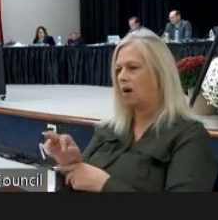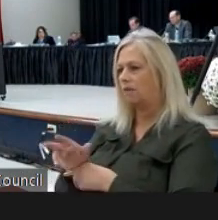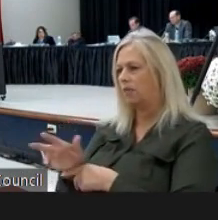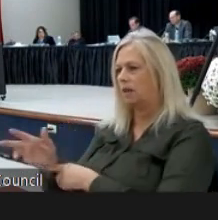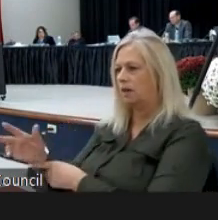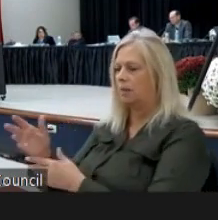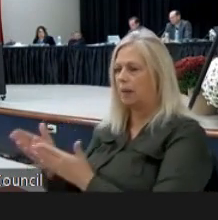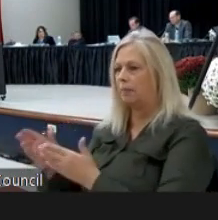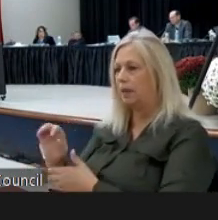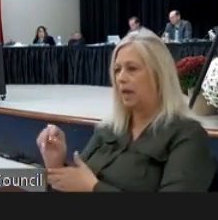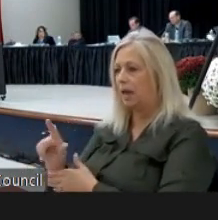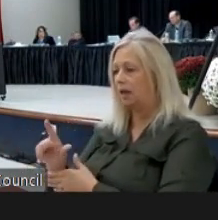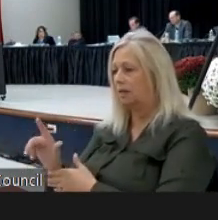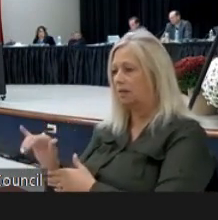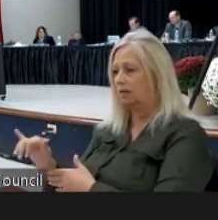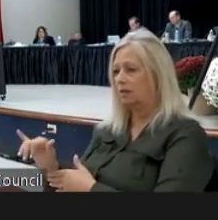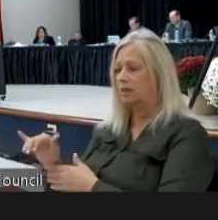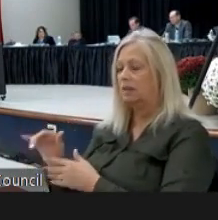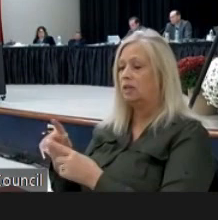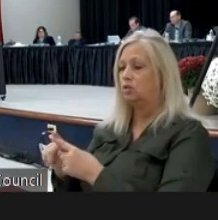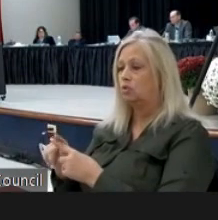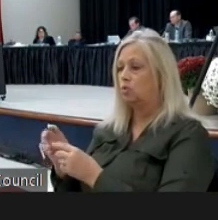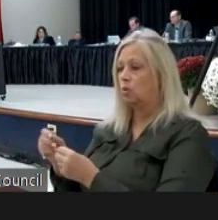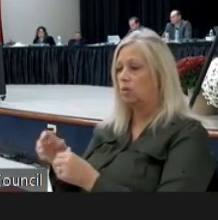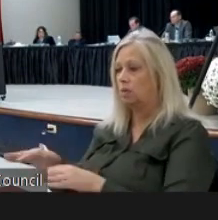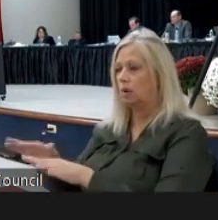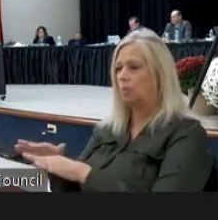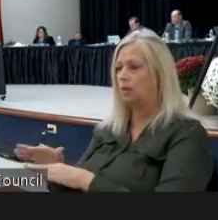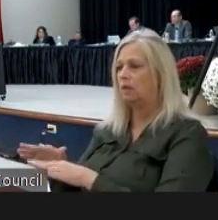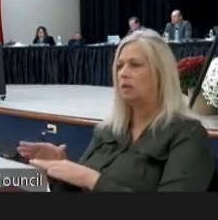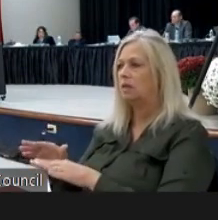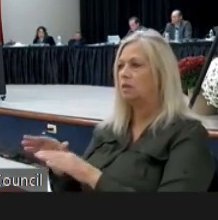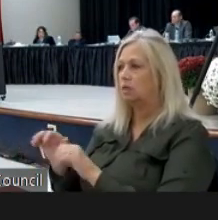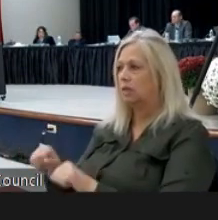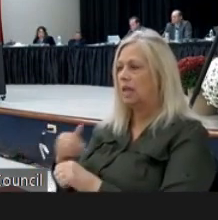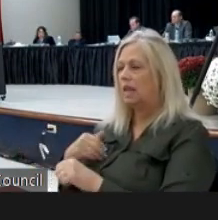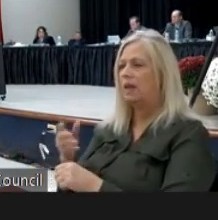alley way to the property, you can have a secondary access point.